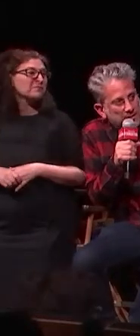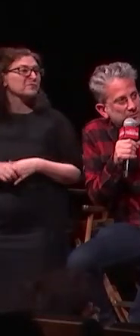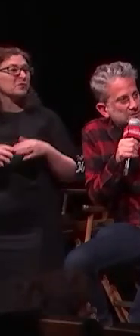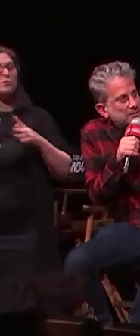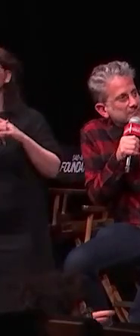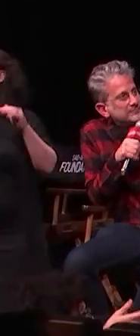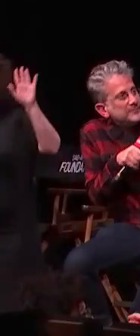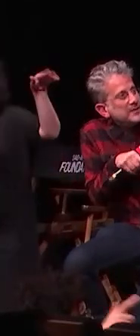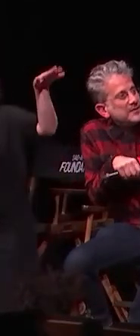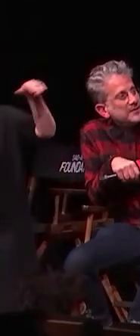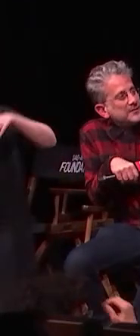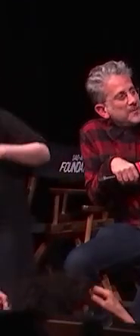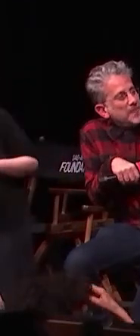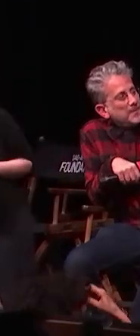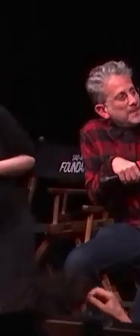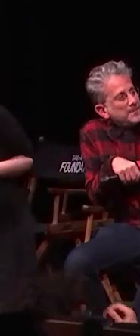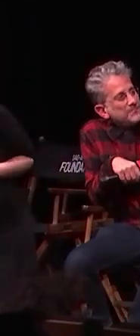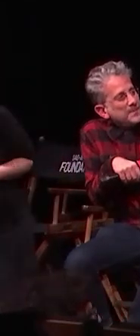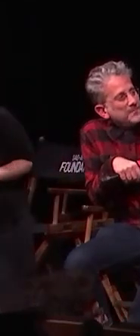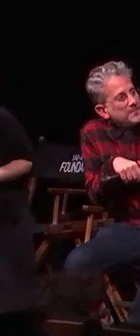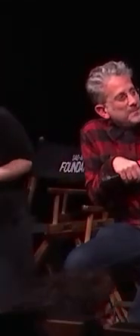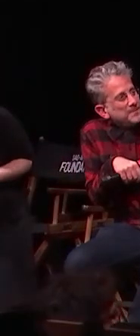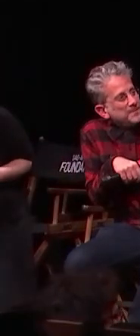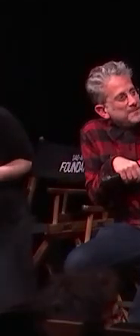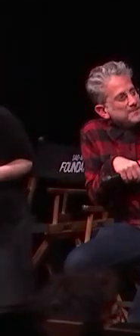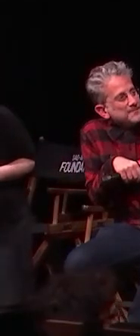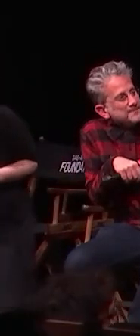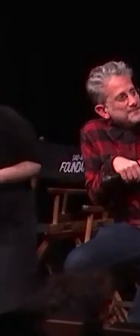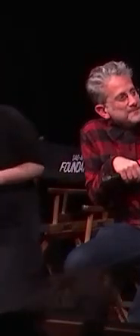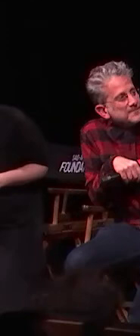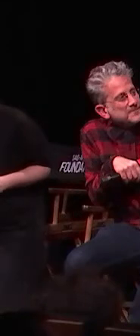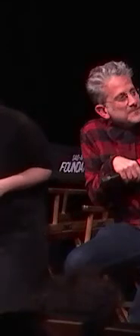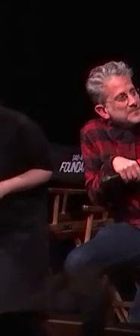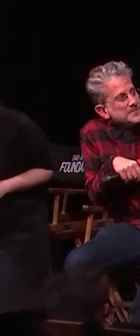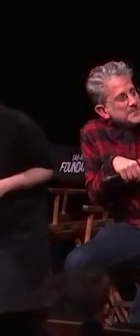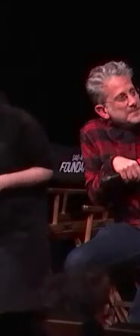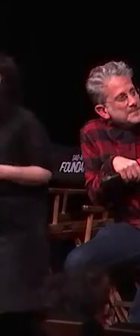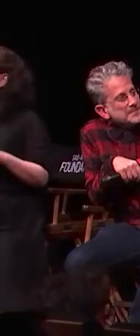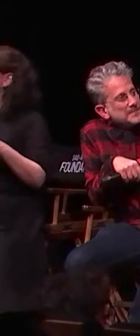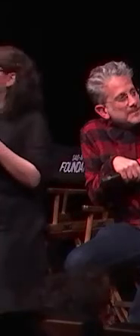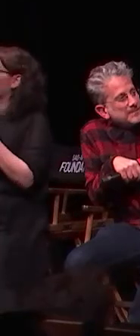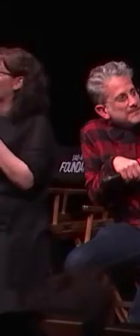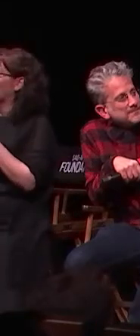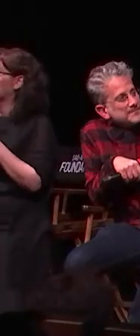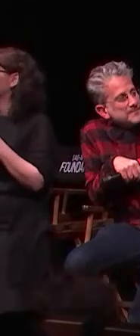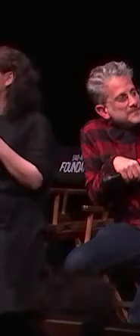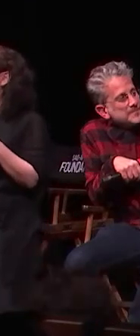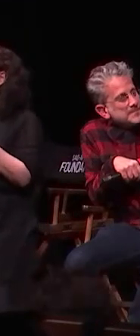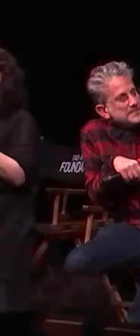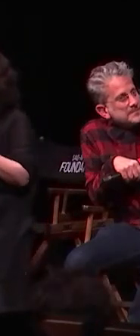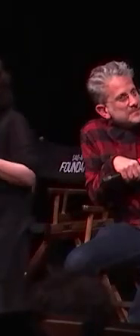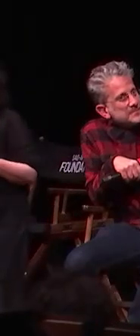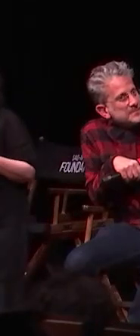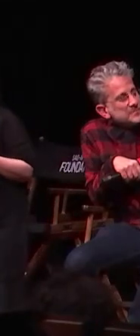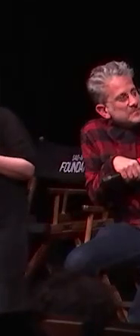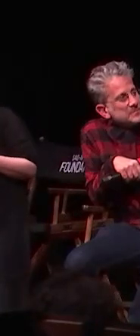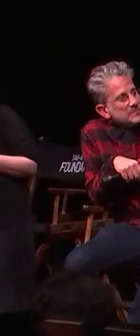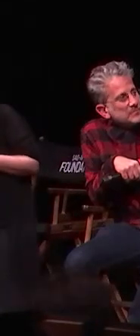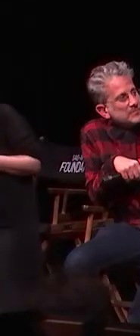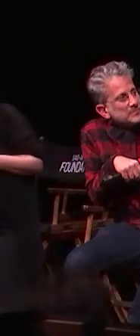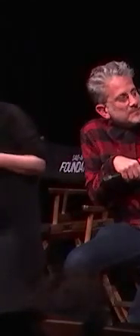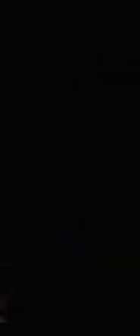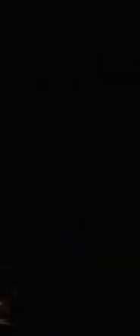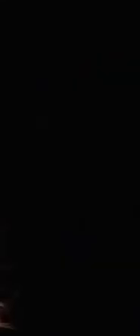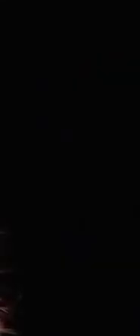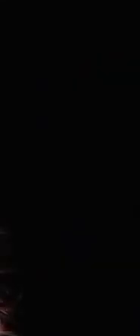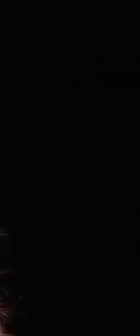start on the end. We'll start it. So I've been doing quite well with this little film, and I think we won